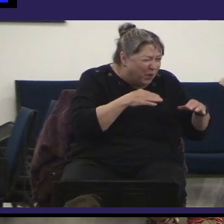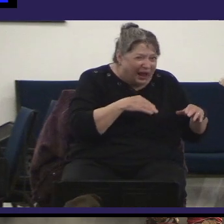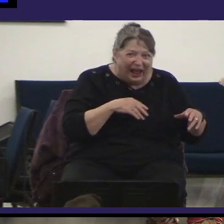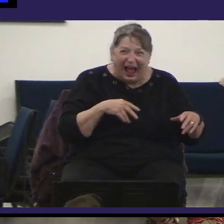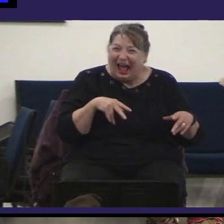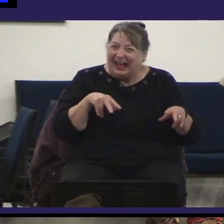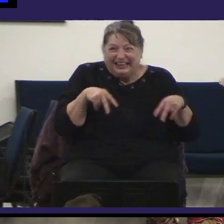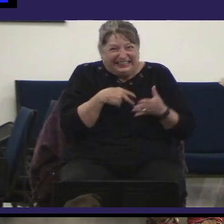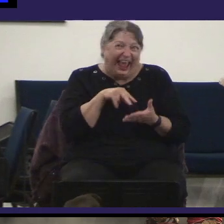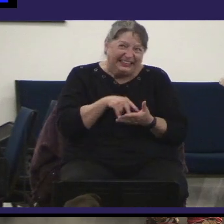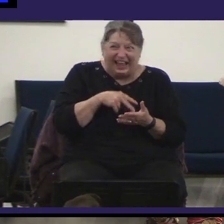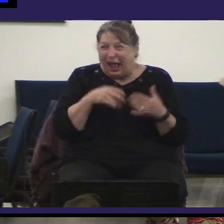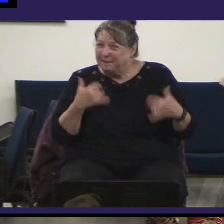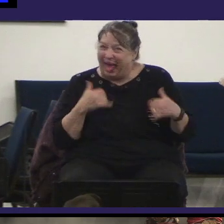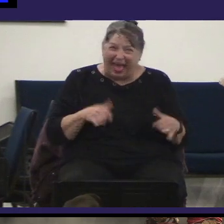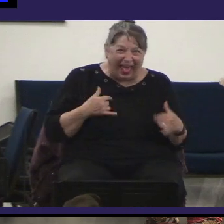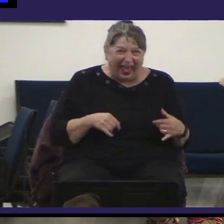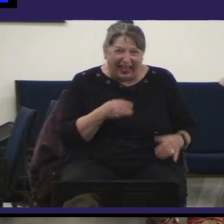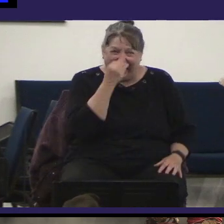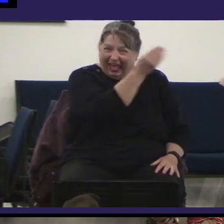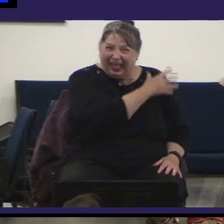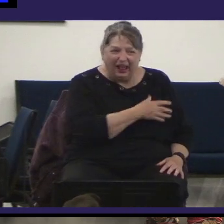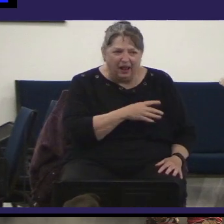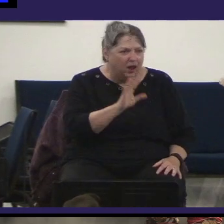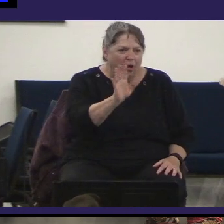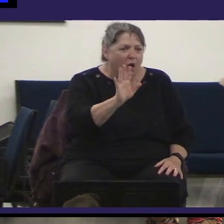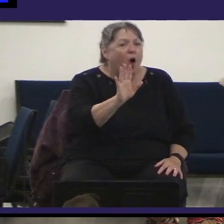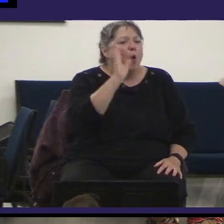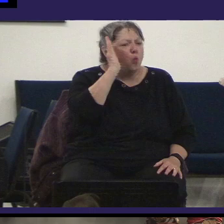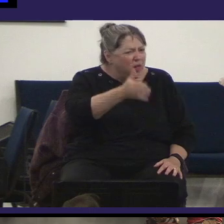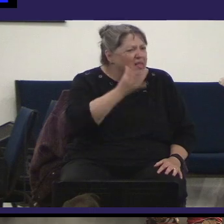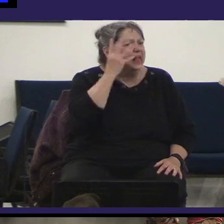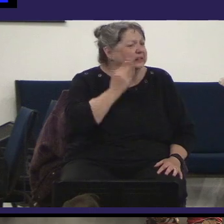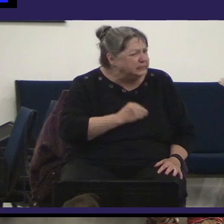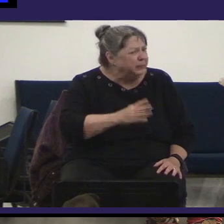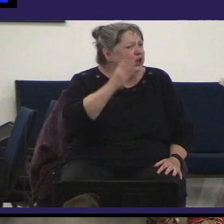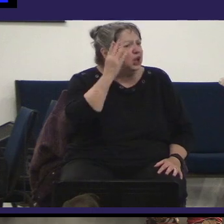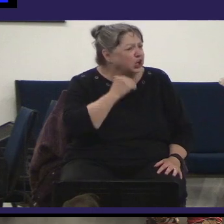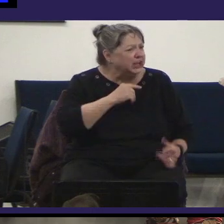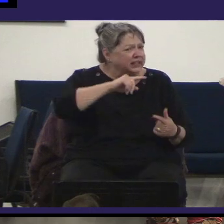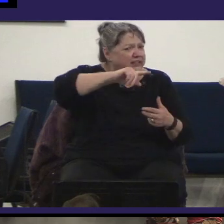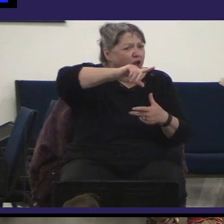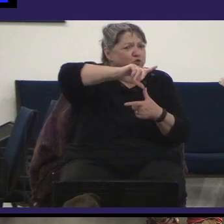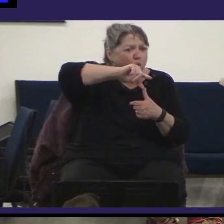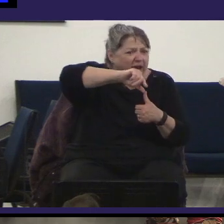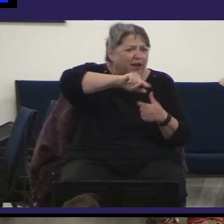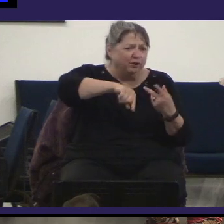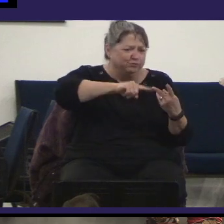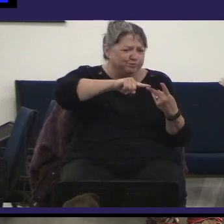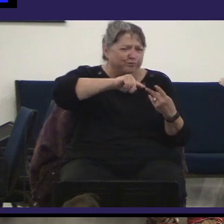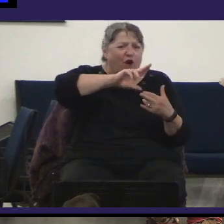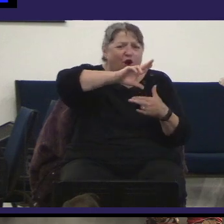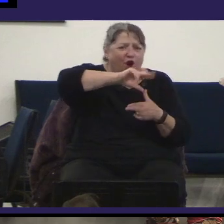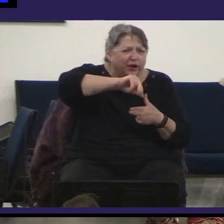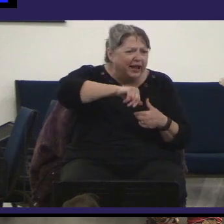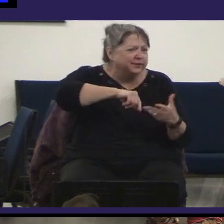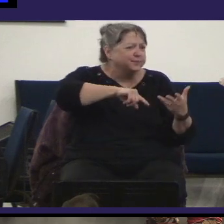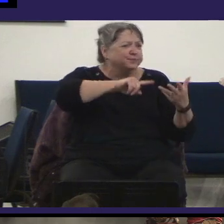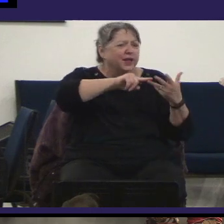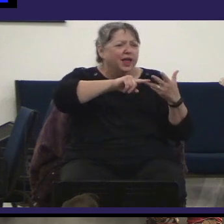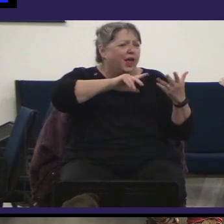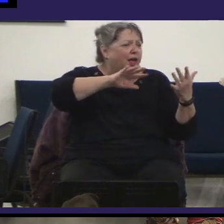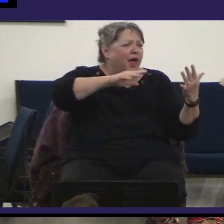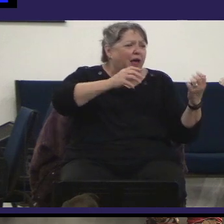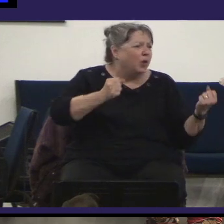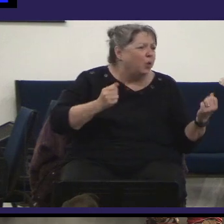that. There are going to be storms. There are going to be challenges. There are going to be tornadoes. There are going to be all kinds of challenges. In fact, the closer you get to